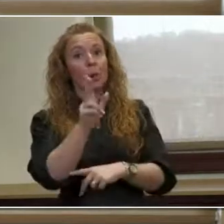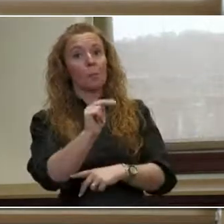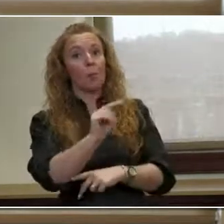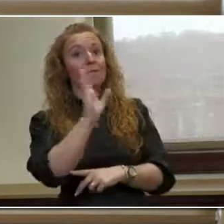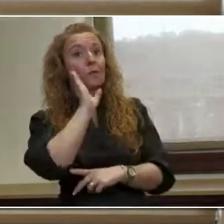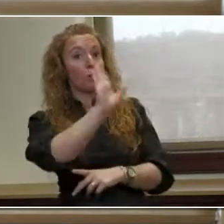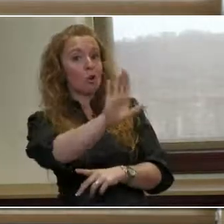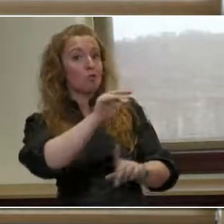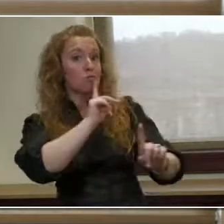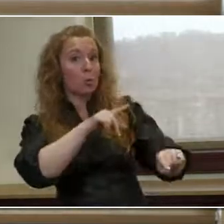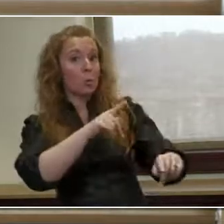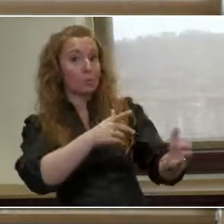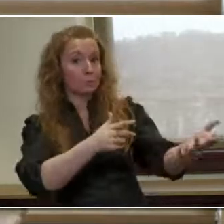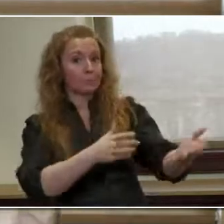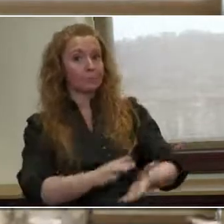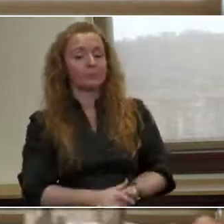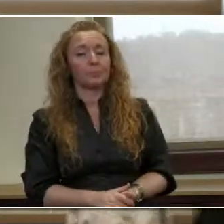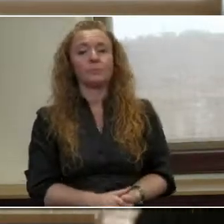her report. Dr. Bogan.